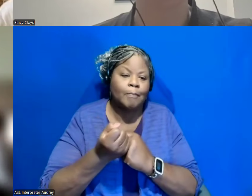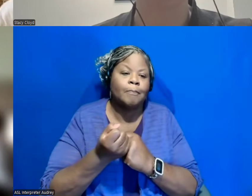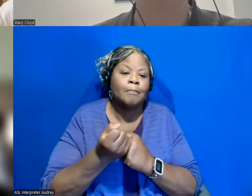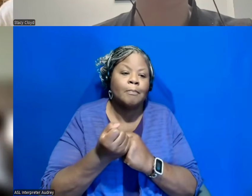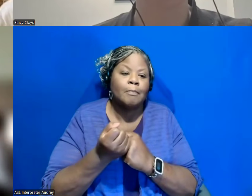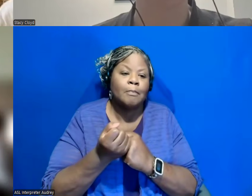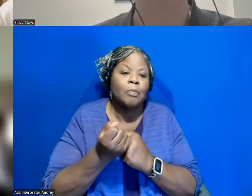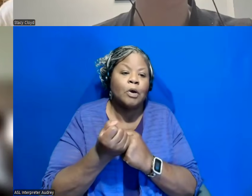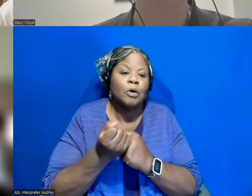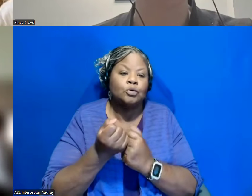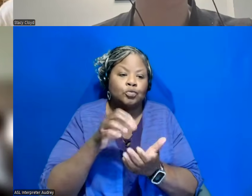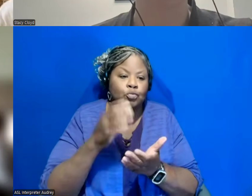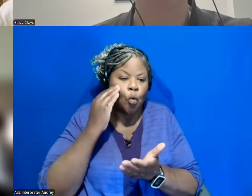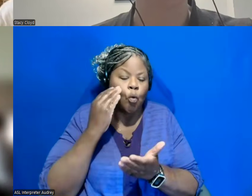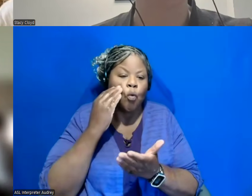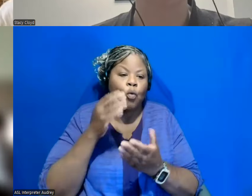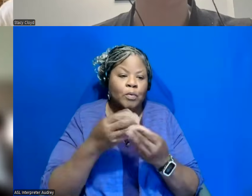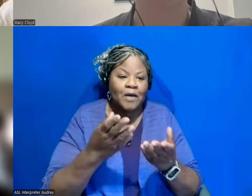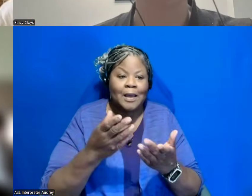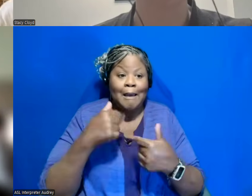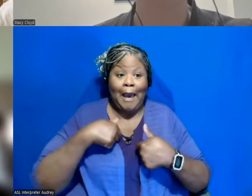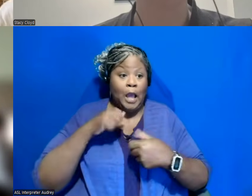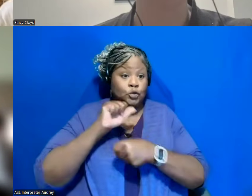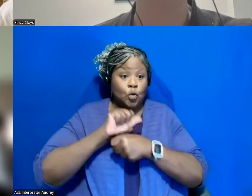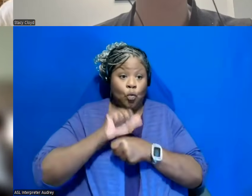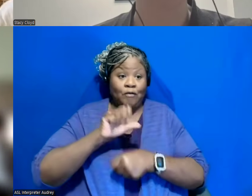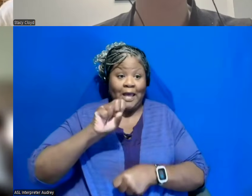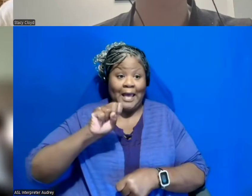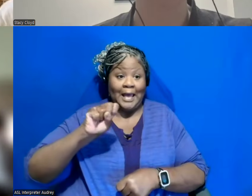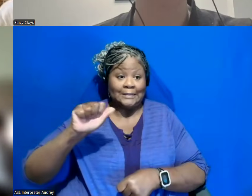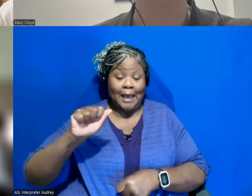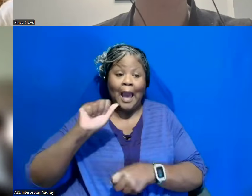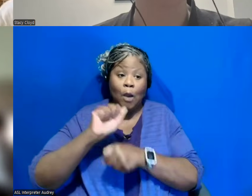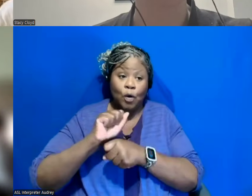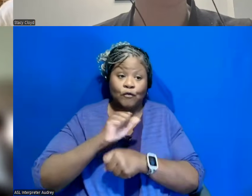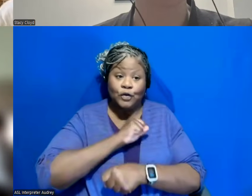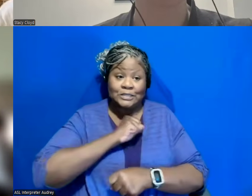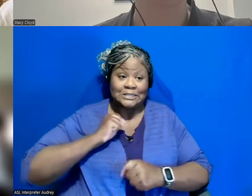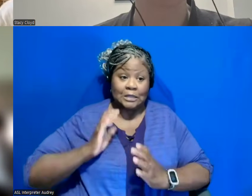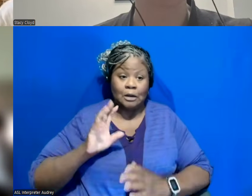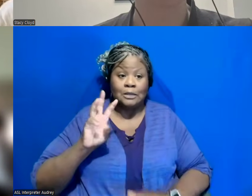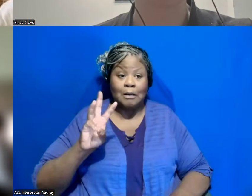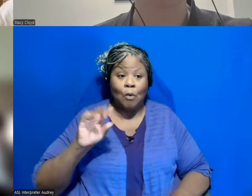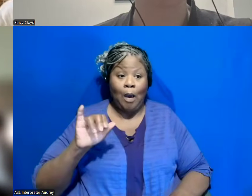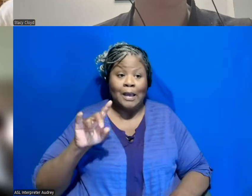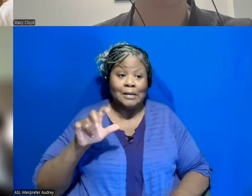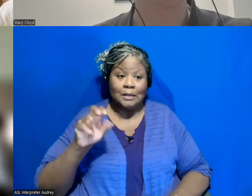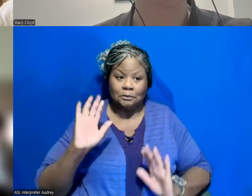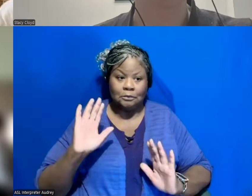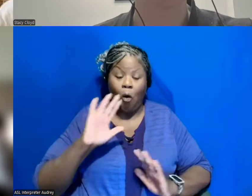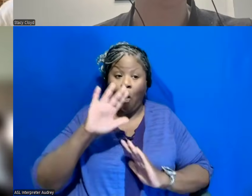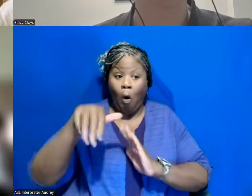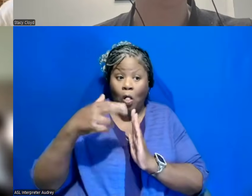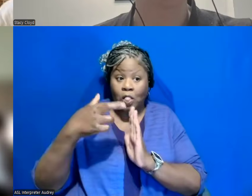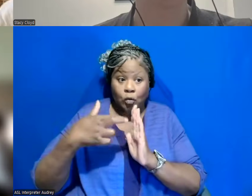provided by the agency. So I don't work for SSA, I work for Senator Wyden. I don't know all their rules. I don't have all the palms in the back of my pocket,